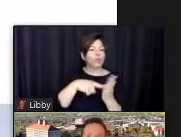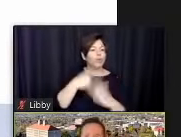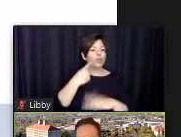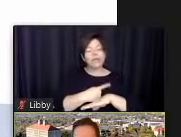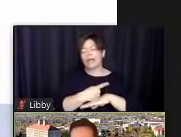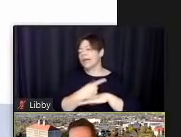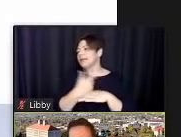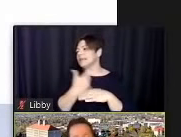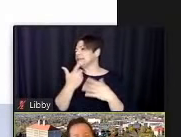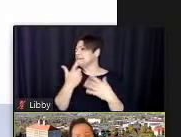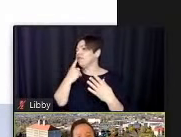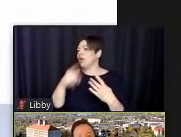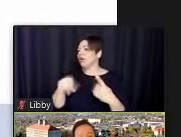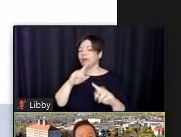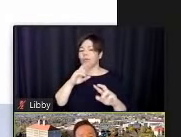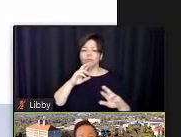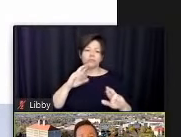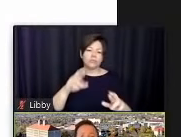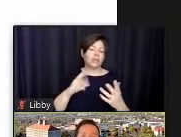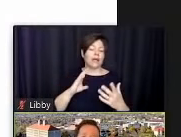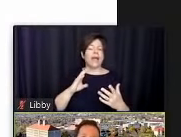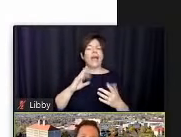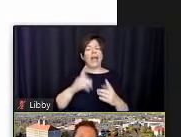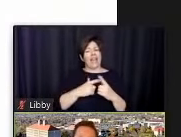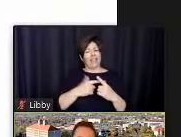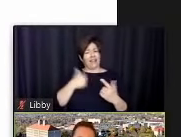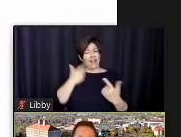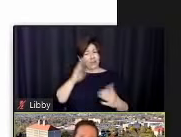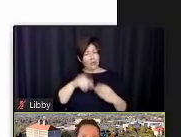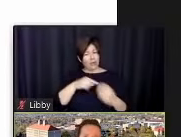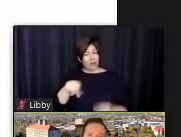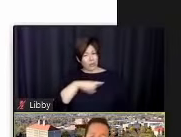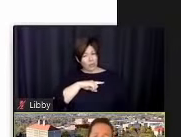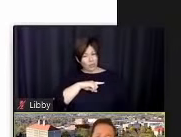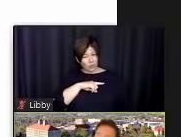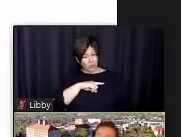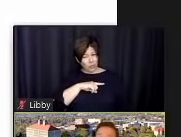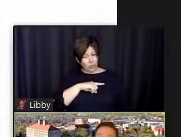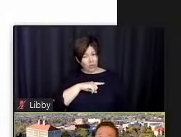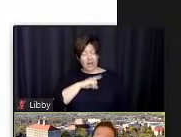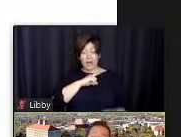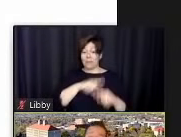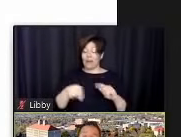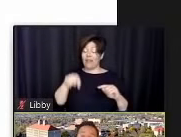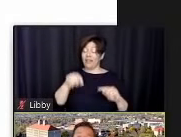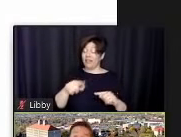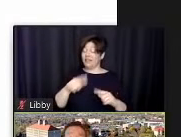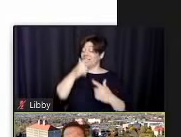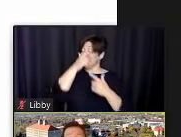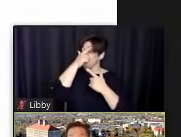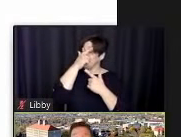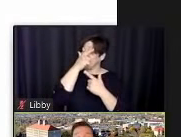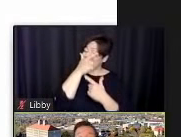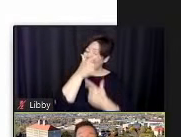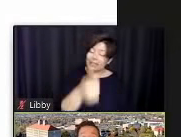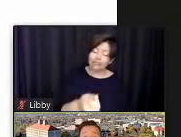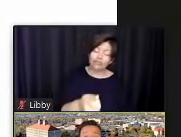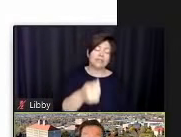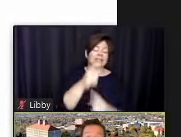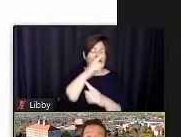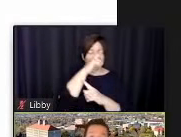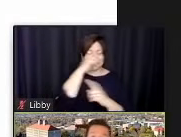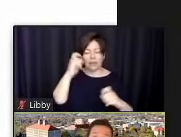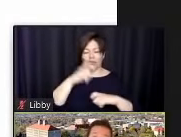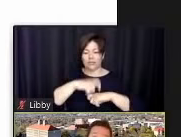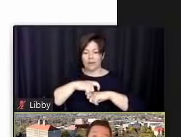been. I know ours was. And I don't know about you folks, but this has been an interesting summer, just in the idea that when